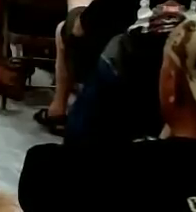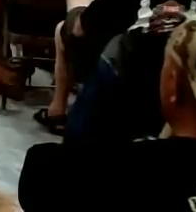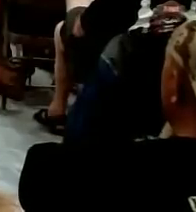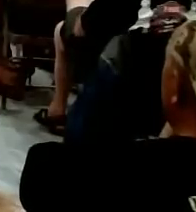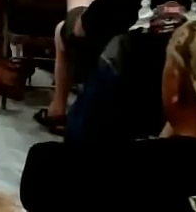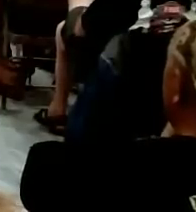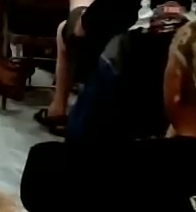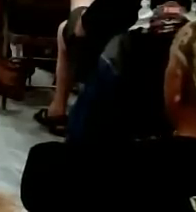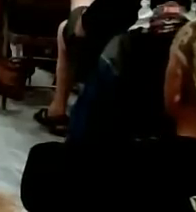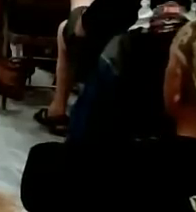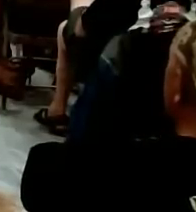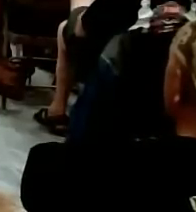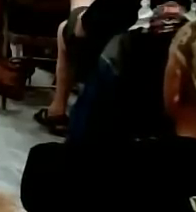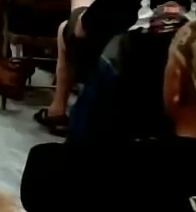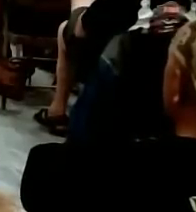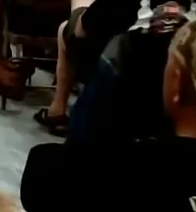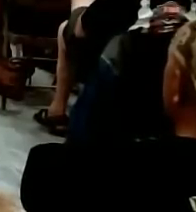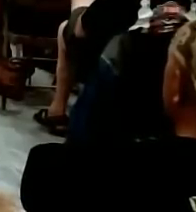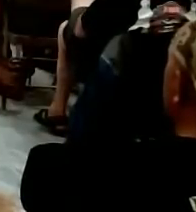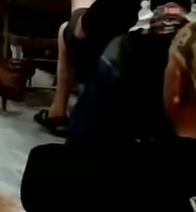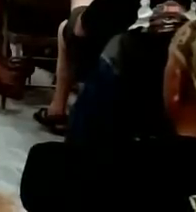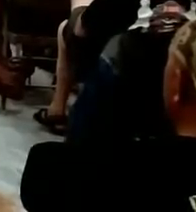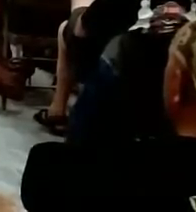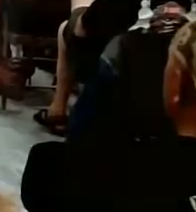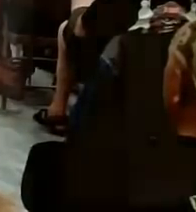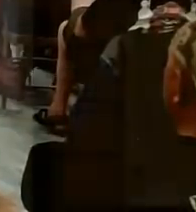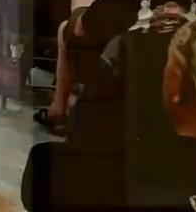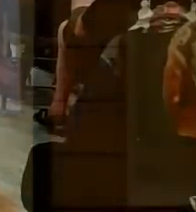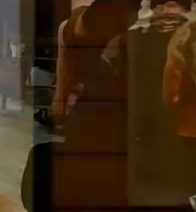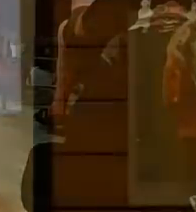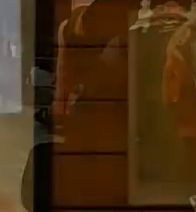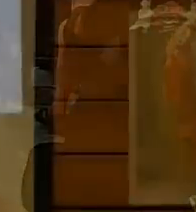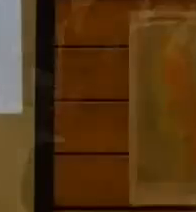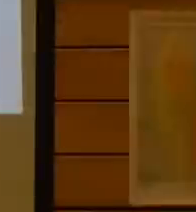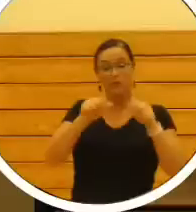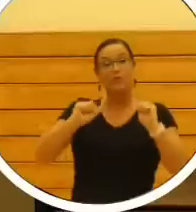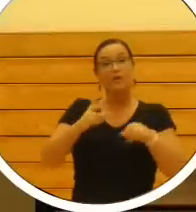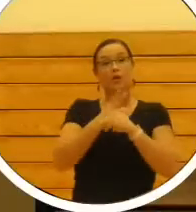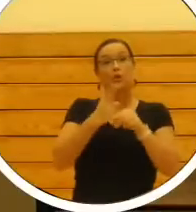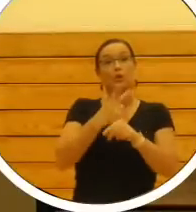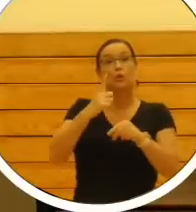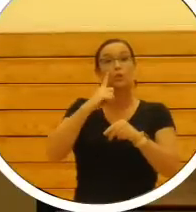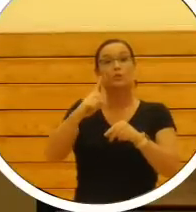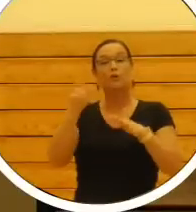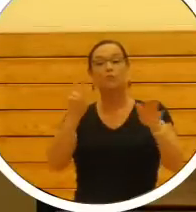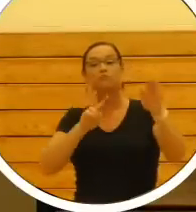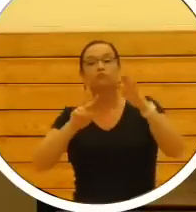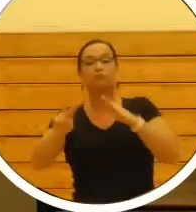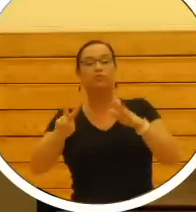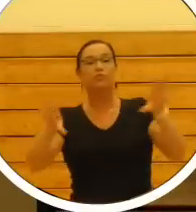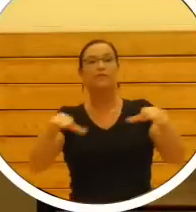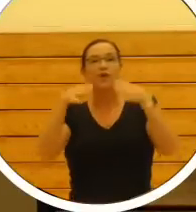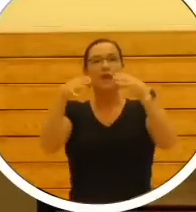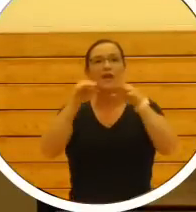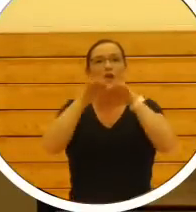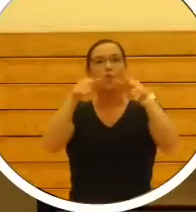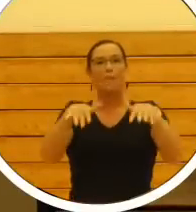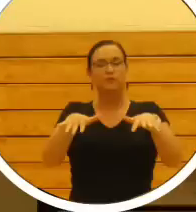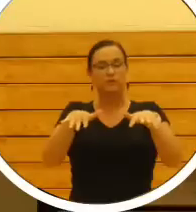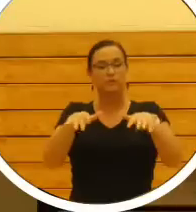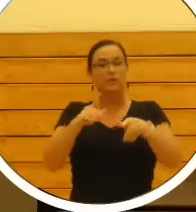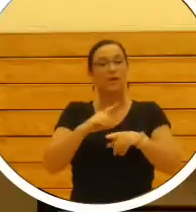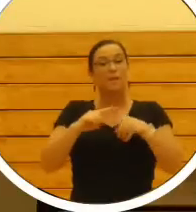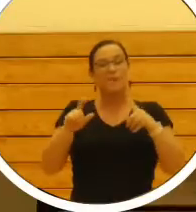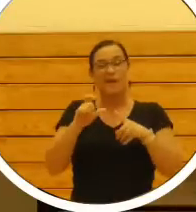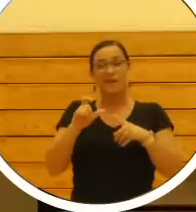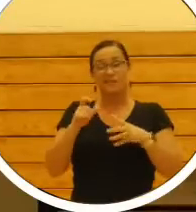okay, so the wonderful thing about earthquakes is we can use them to help us forecast volcanic eruptions. The not so